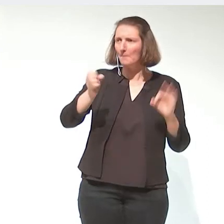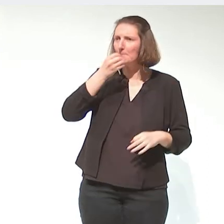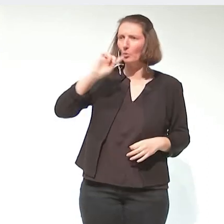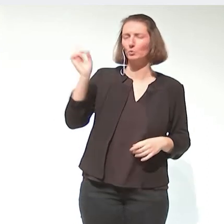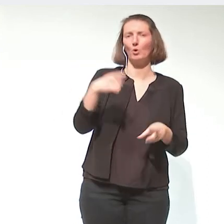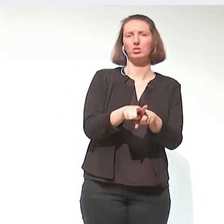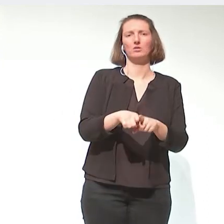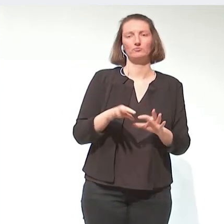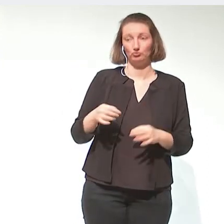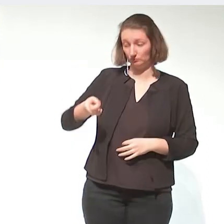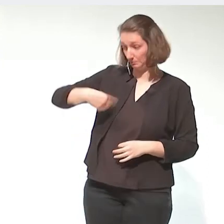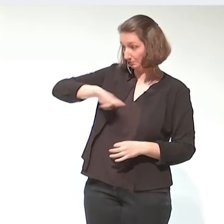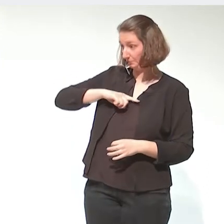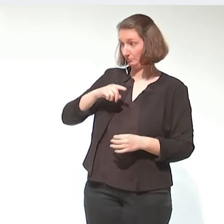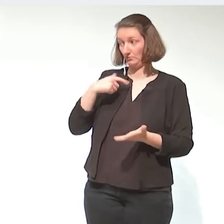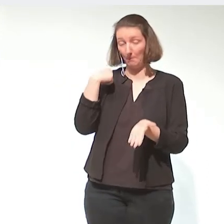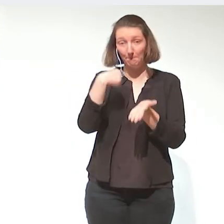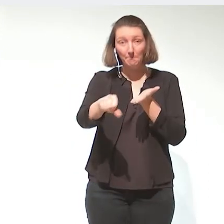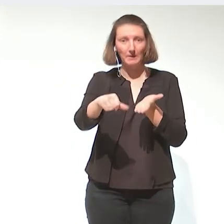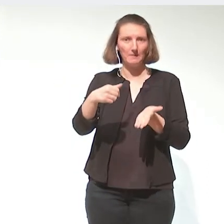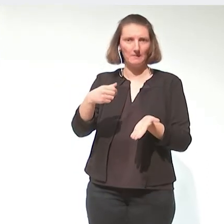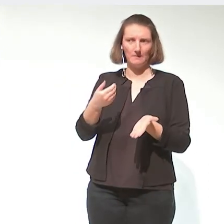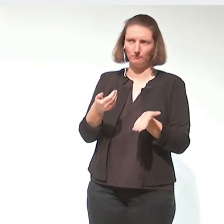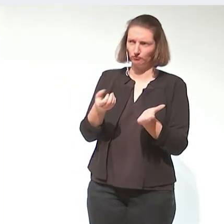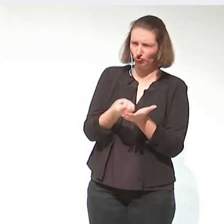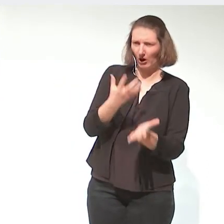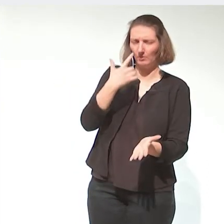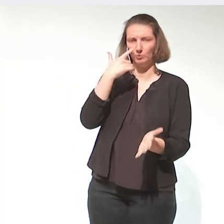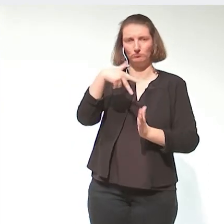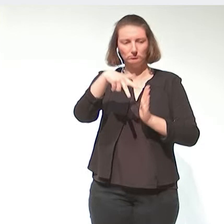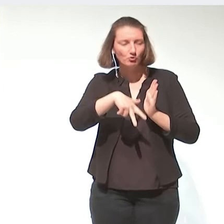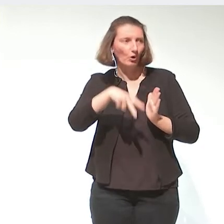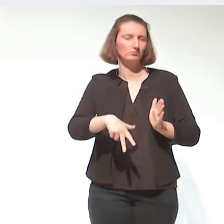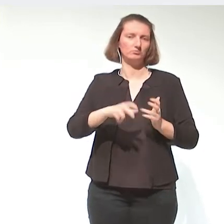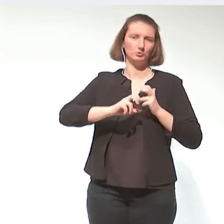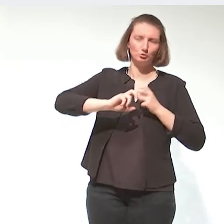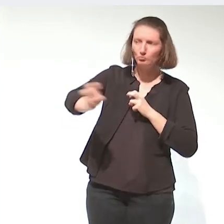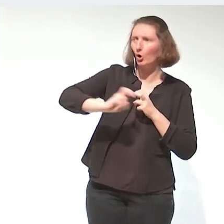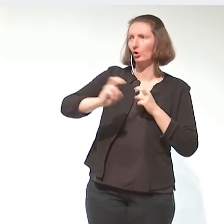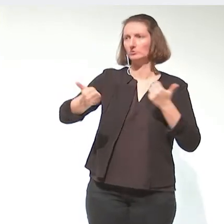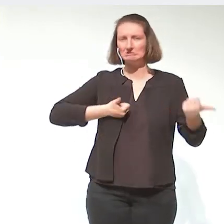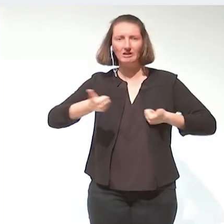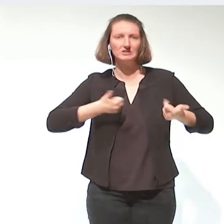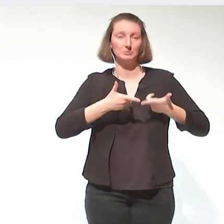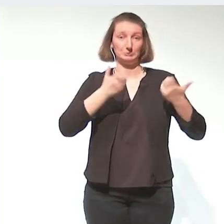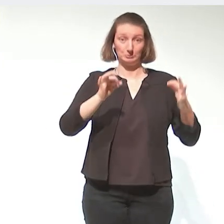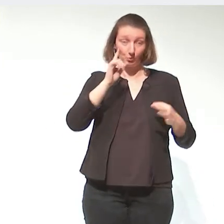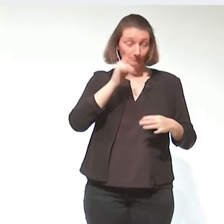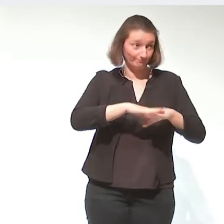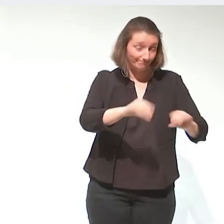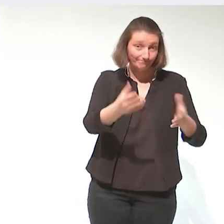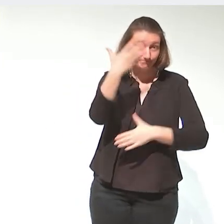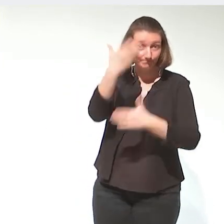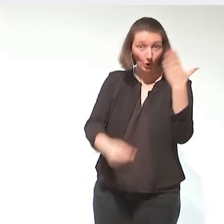monies, to have a decent life, for transportation, for accommodation, and for